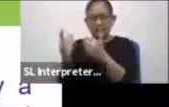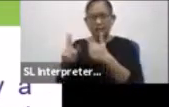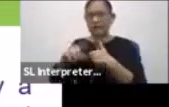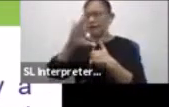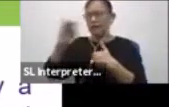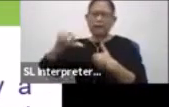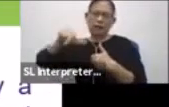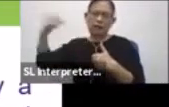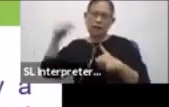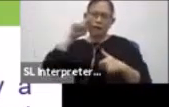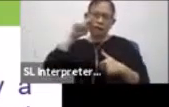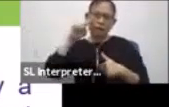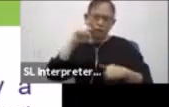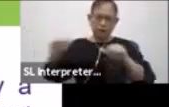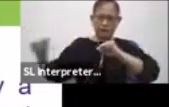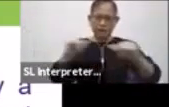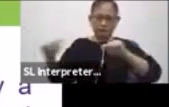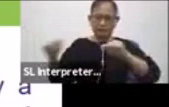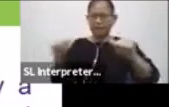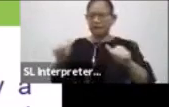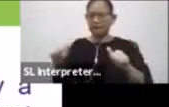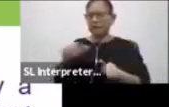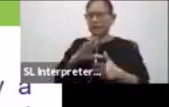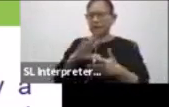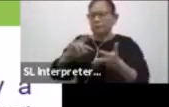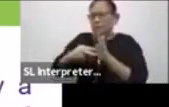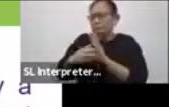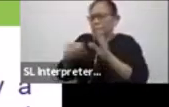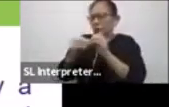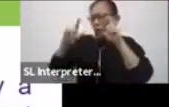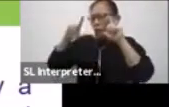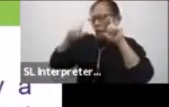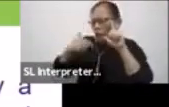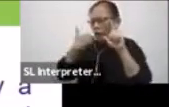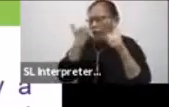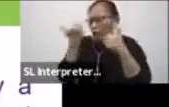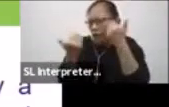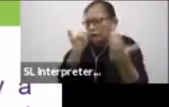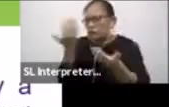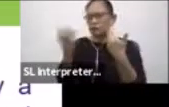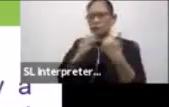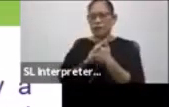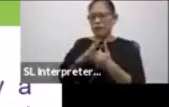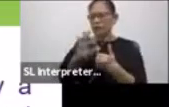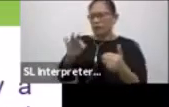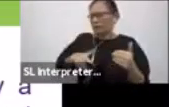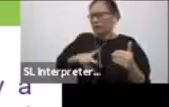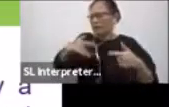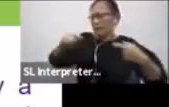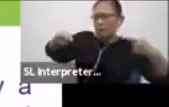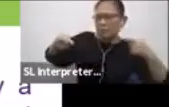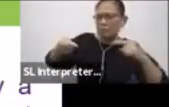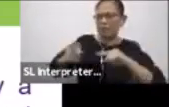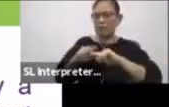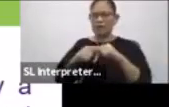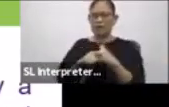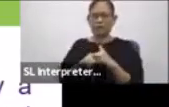are considered by the victim as degrading, humiliating, painful, and unwanted. So this is basically about the